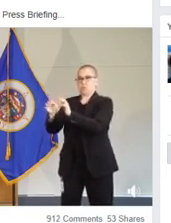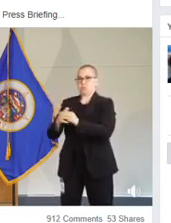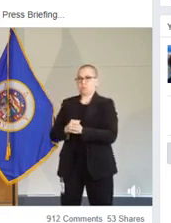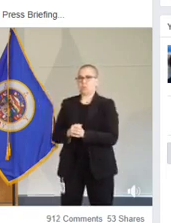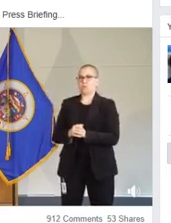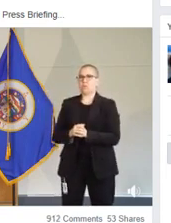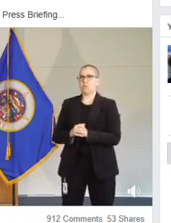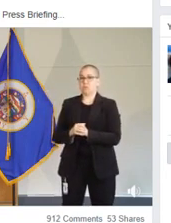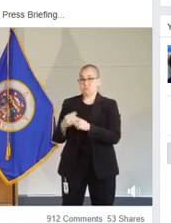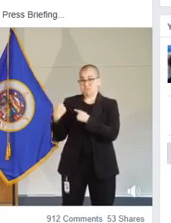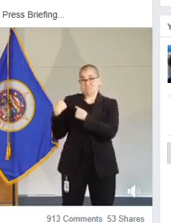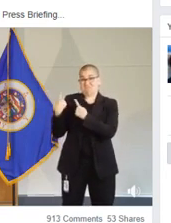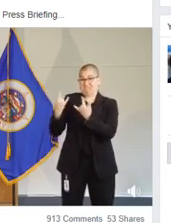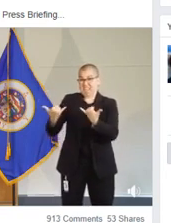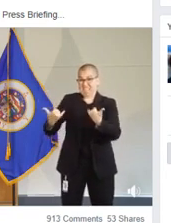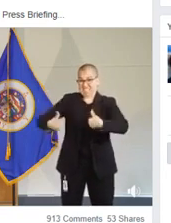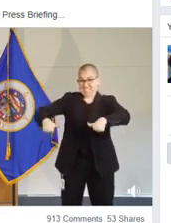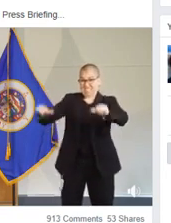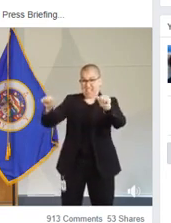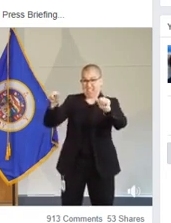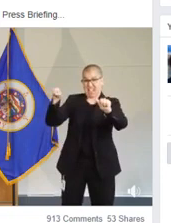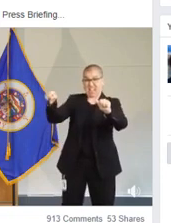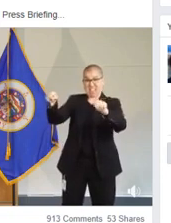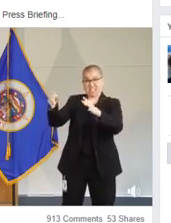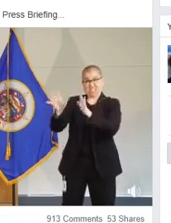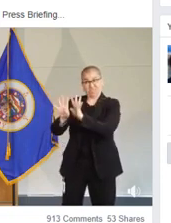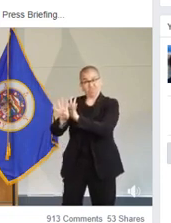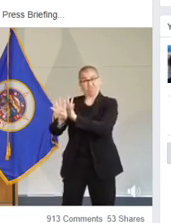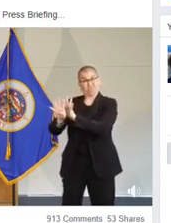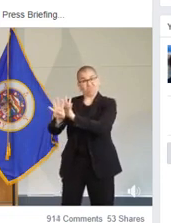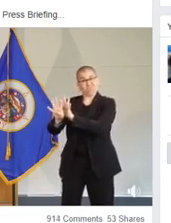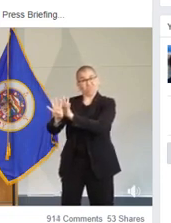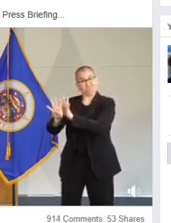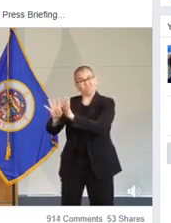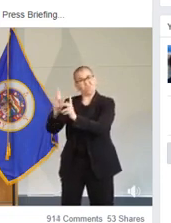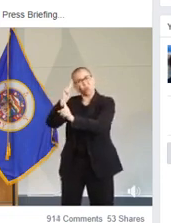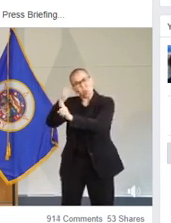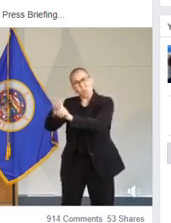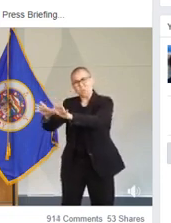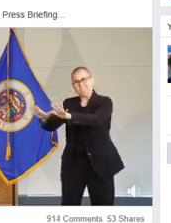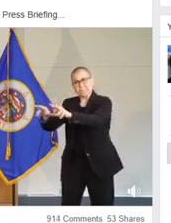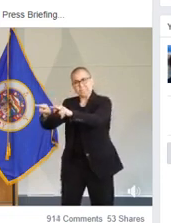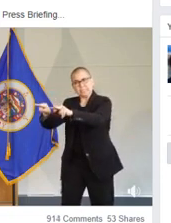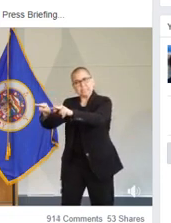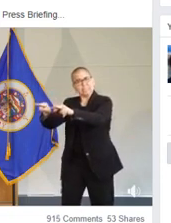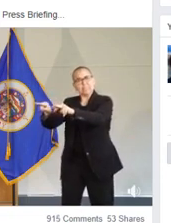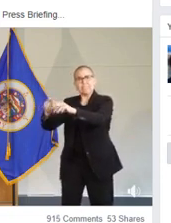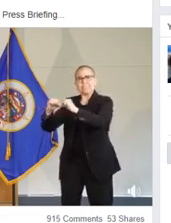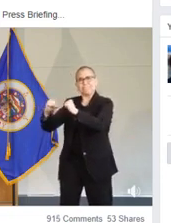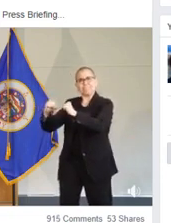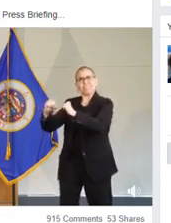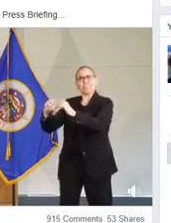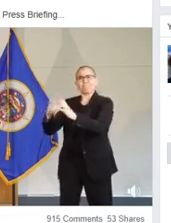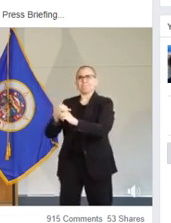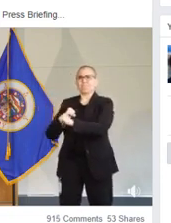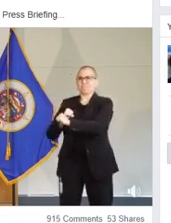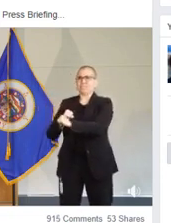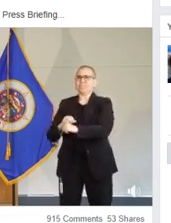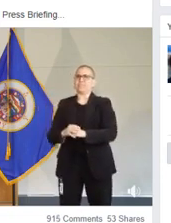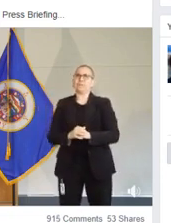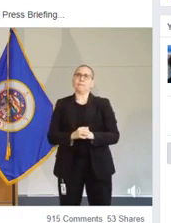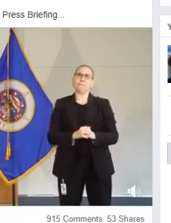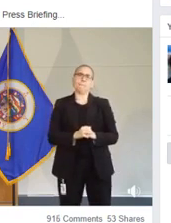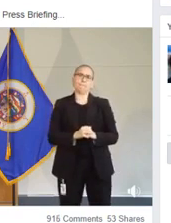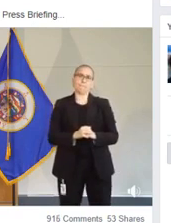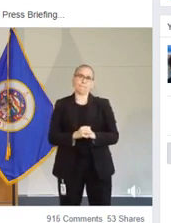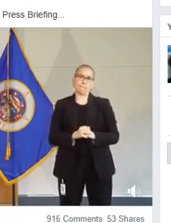now, still on that mission, still securing that location. So people and MnDOT can come in